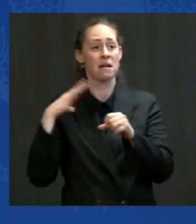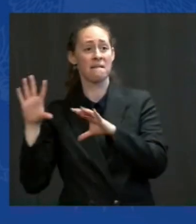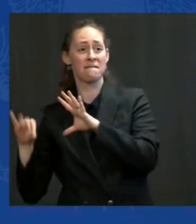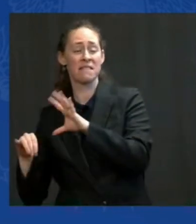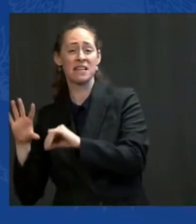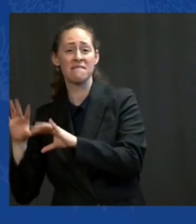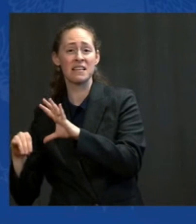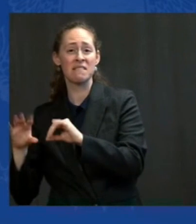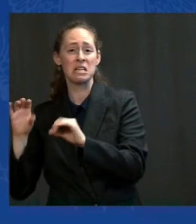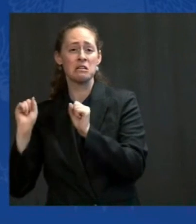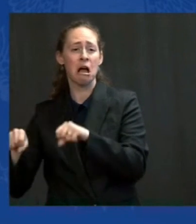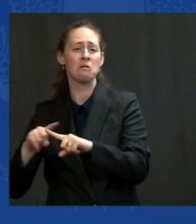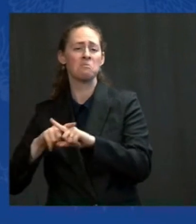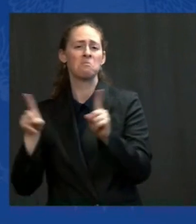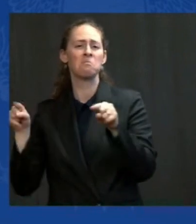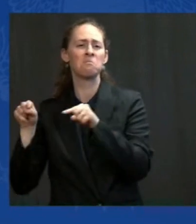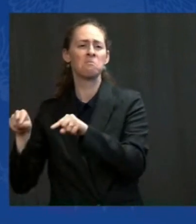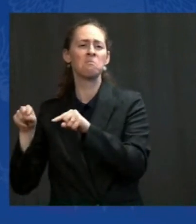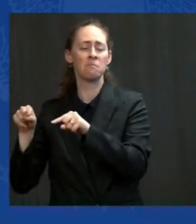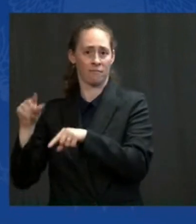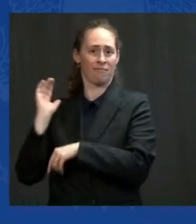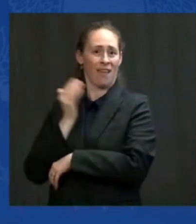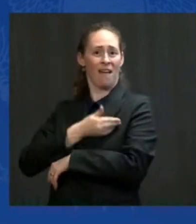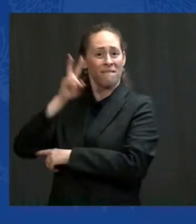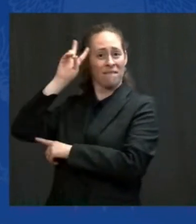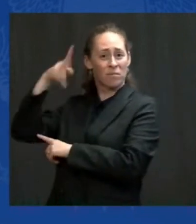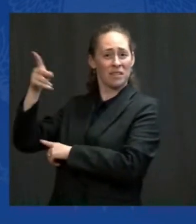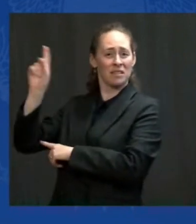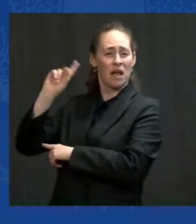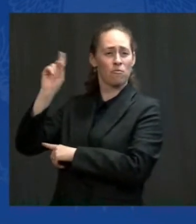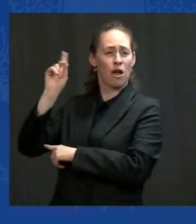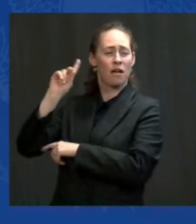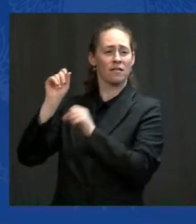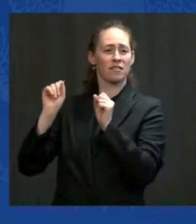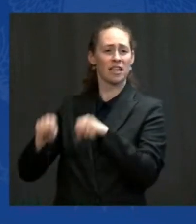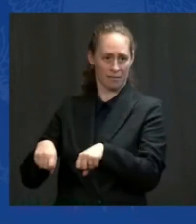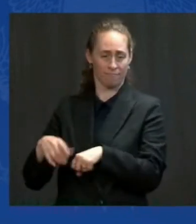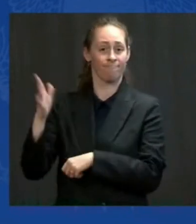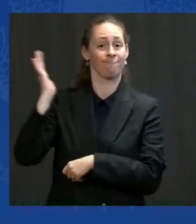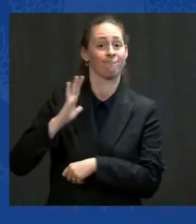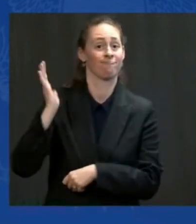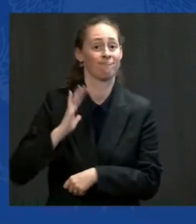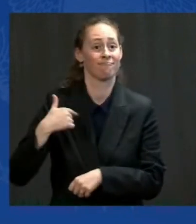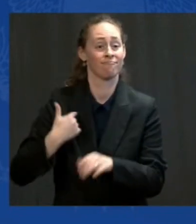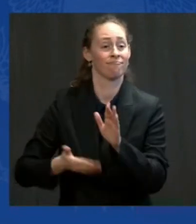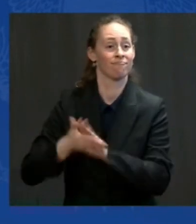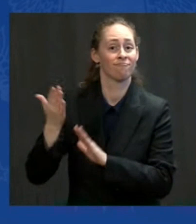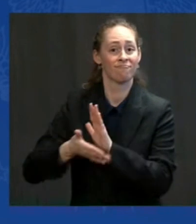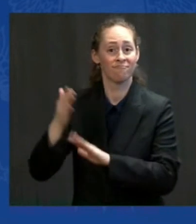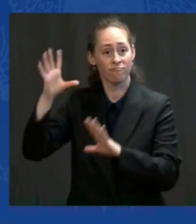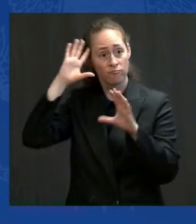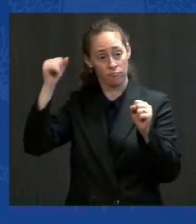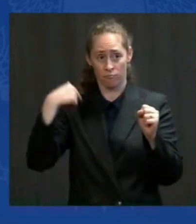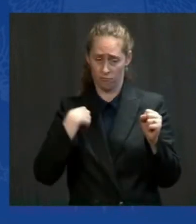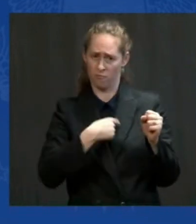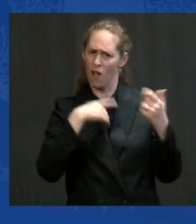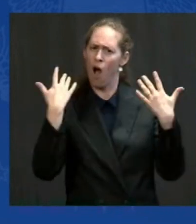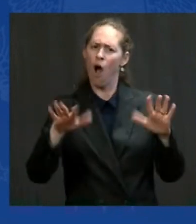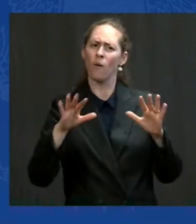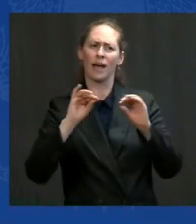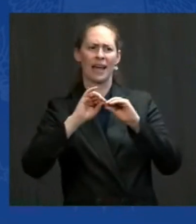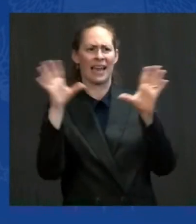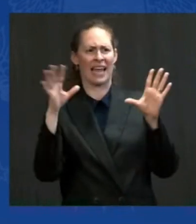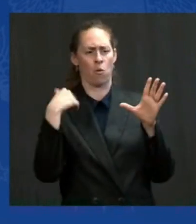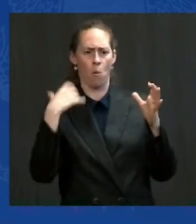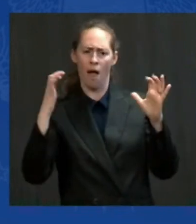be a Democrat. And back in the campaign, you know, I said we're going to build back and we're going to build back better. Not just, we can't just build back, we